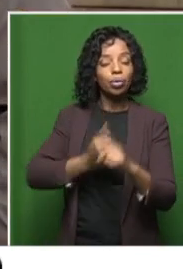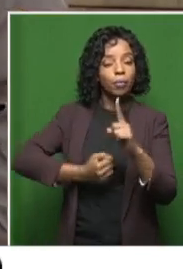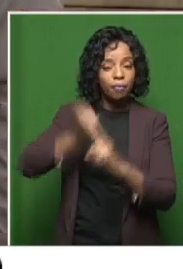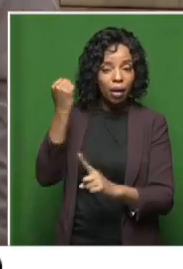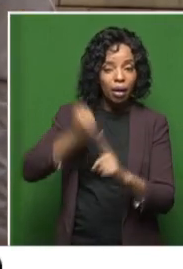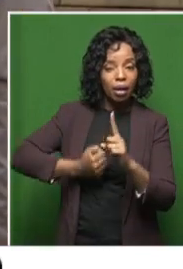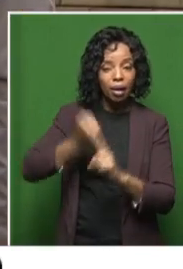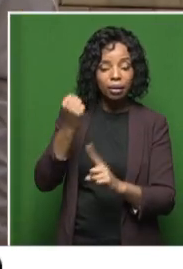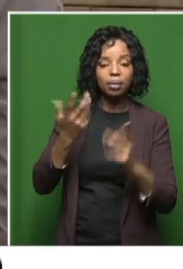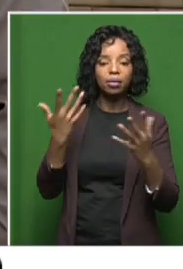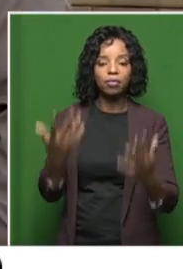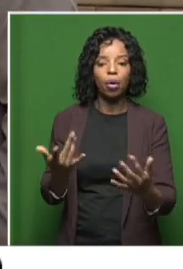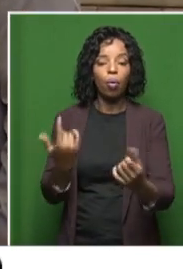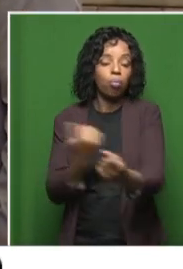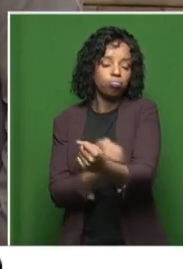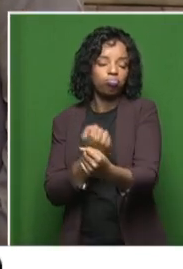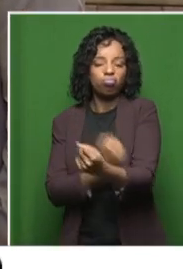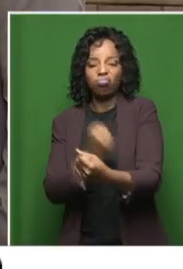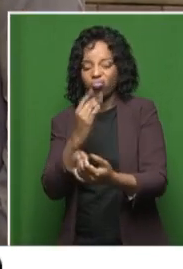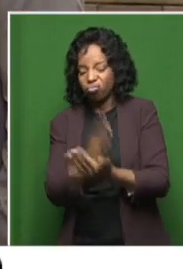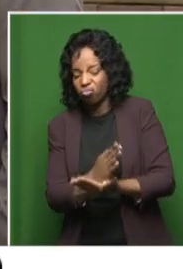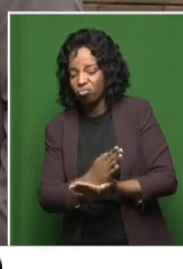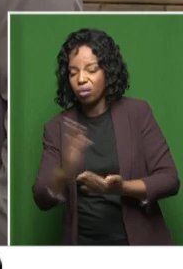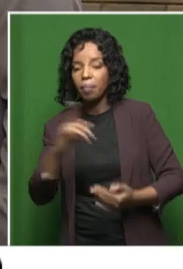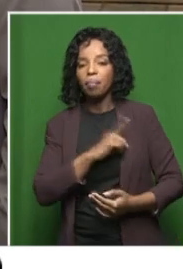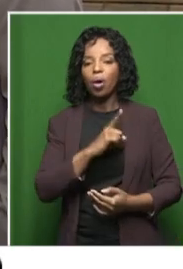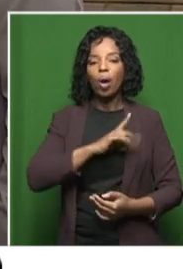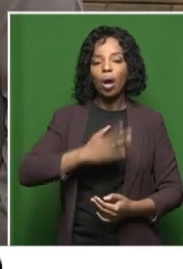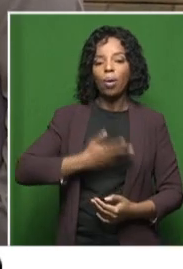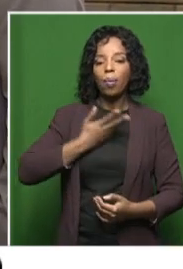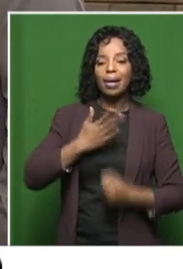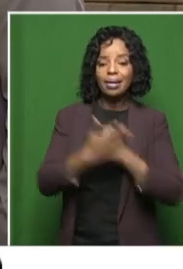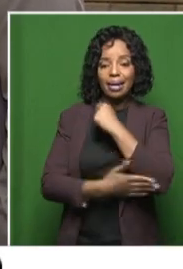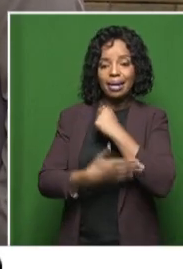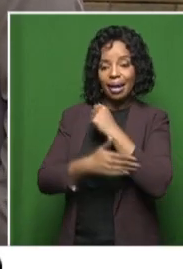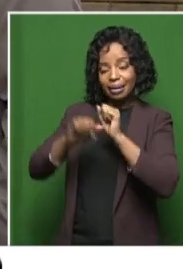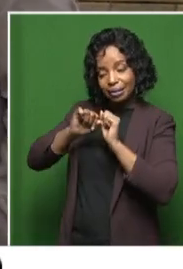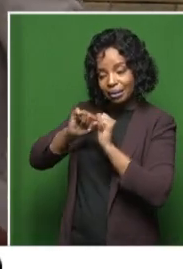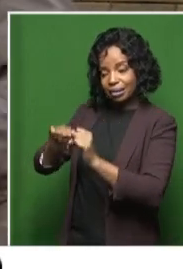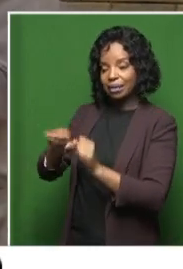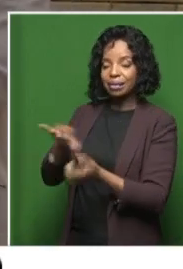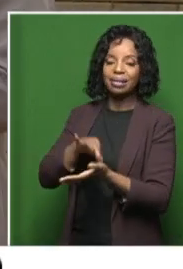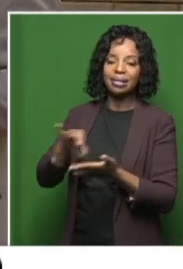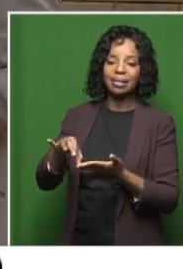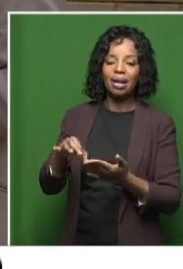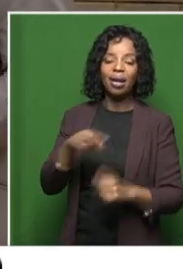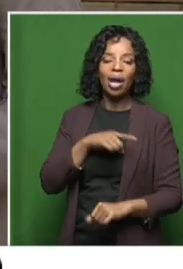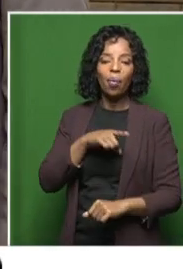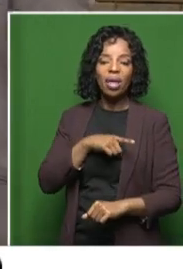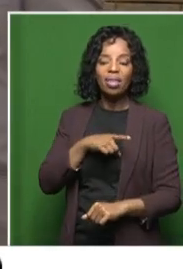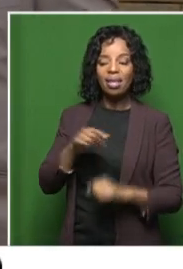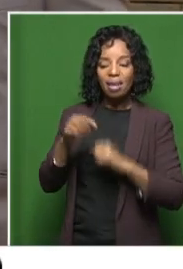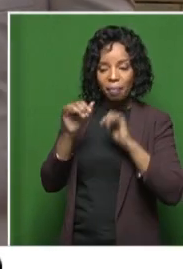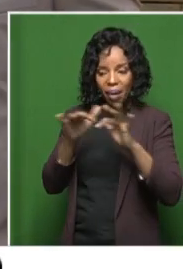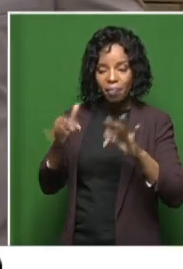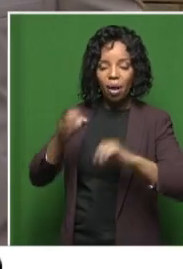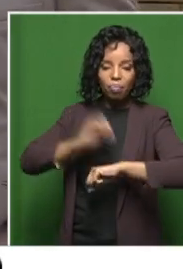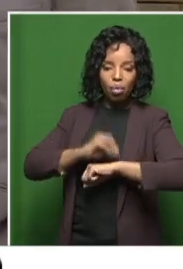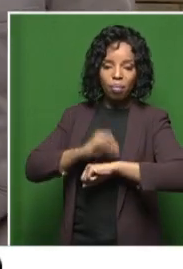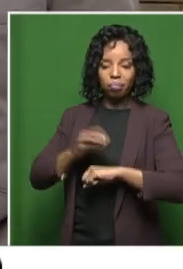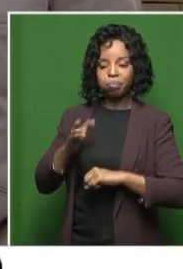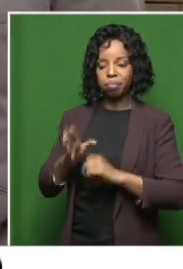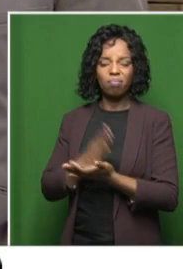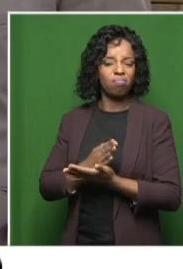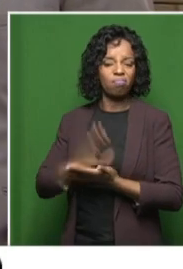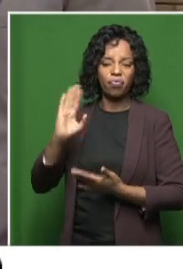they cleanse Guinea-Bissau, and making sure that they're able to tackle this social problem. Issue, particularly when you speak about social ills